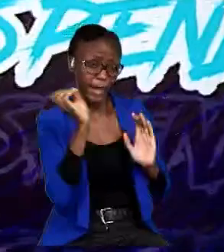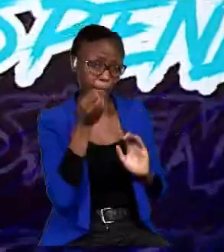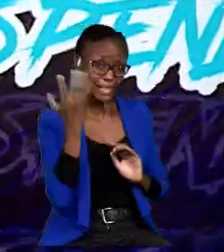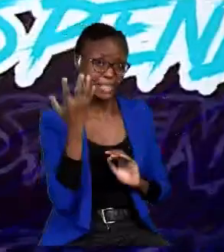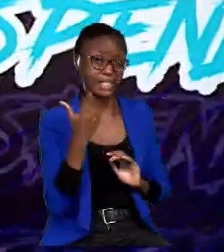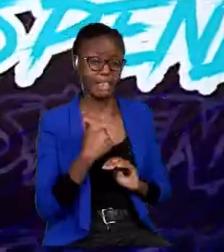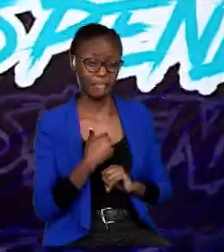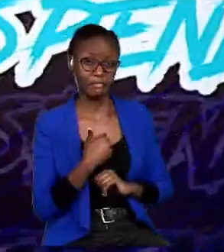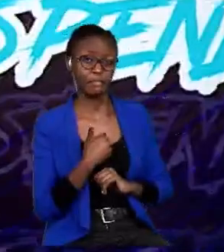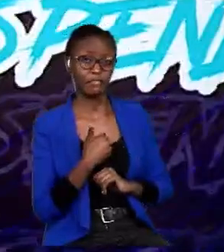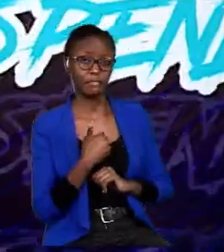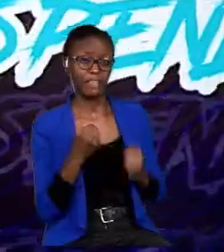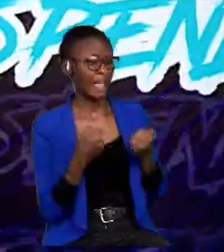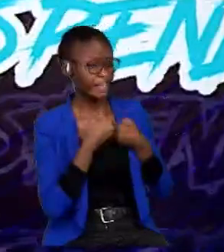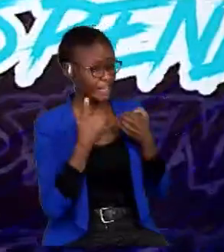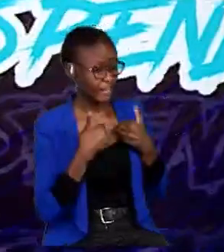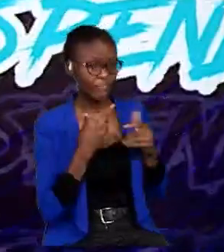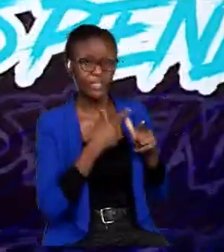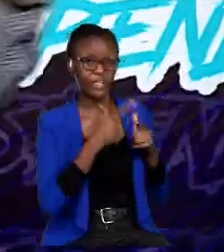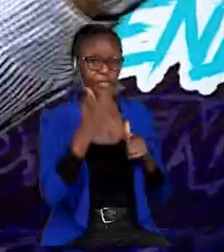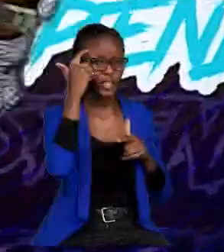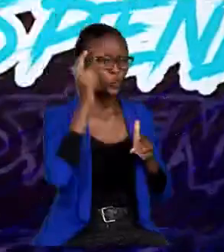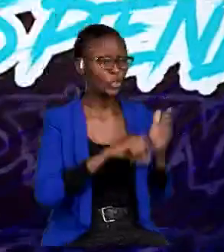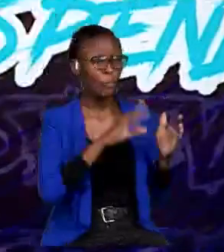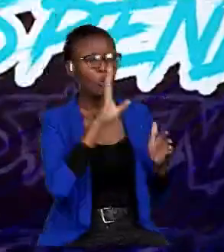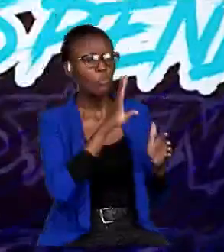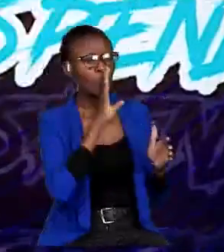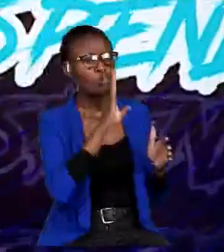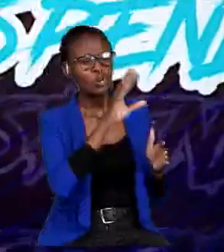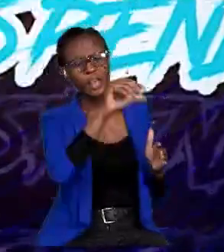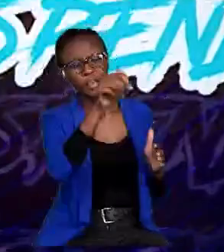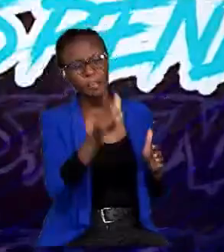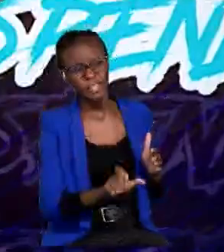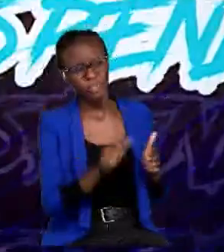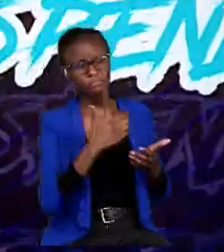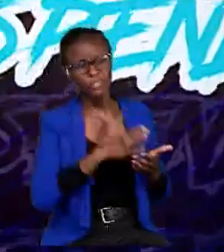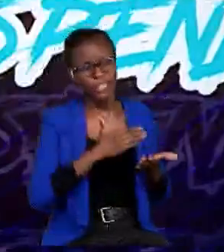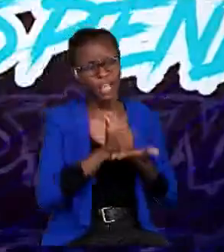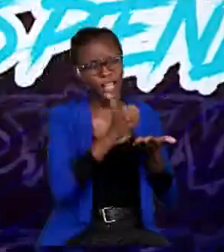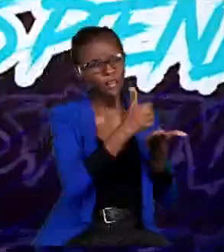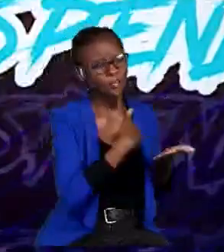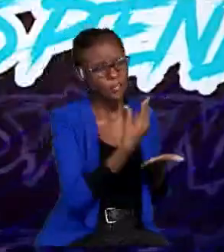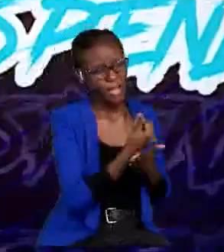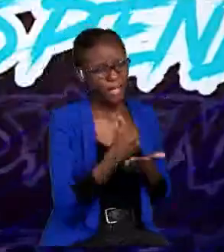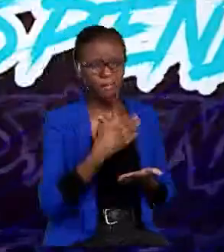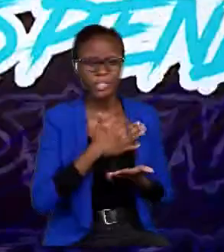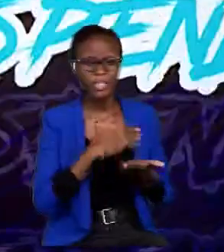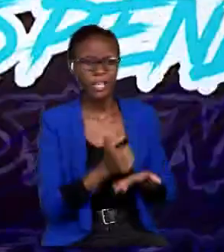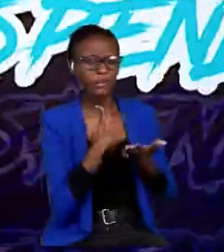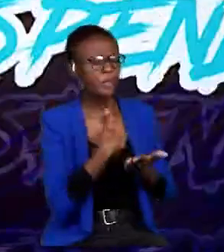an emergency. I'll think of borrowing from someone or borrowing from microfinance,